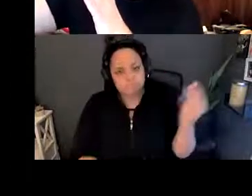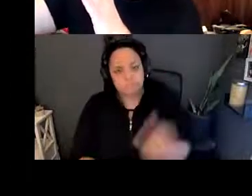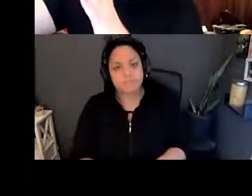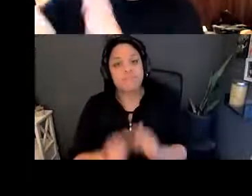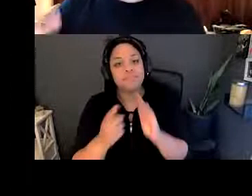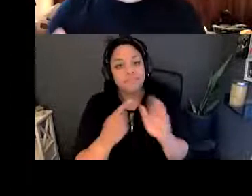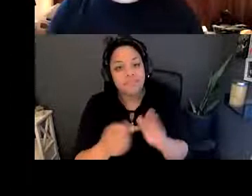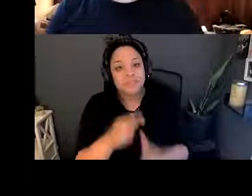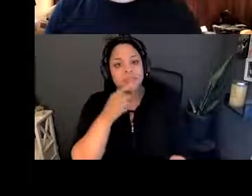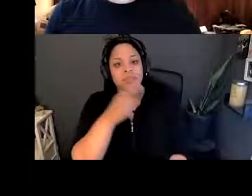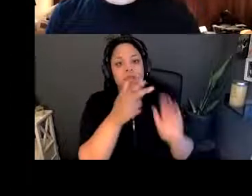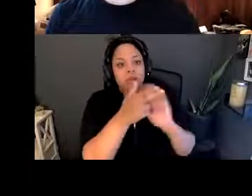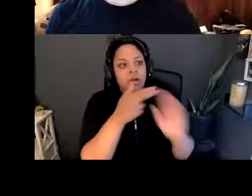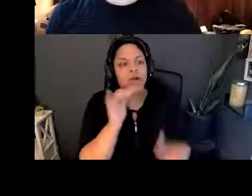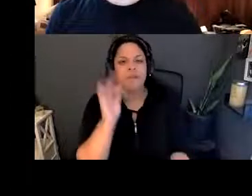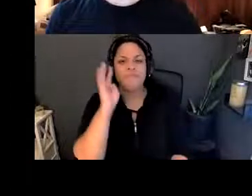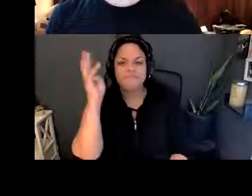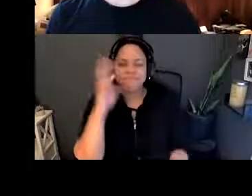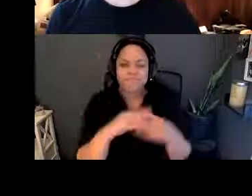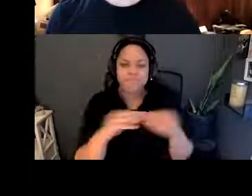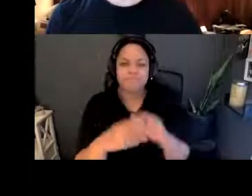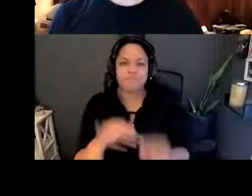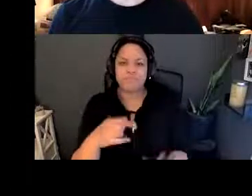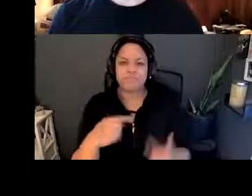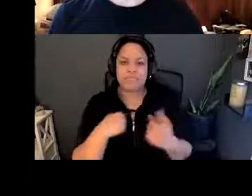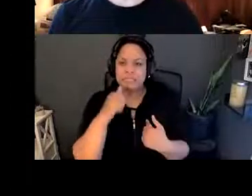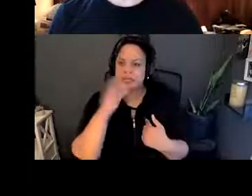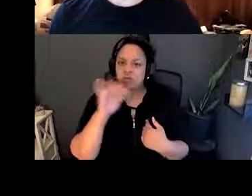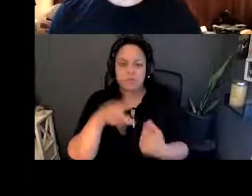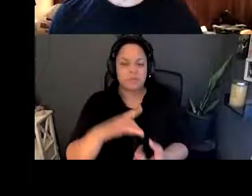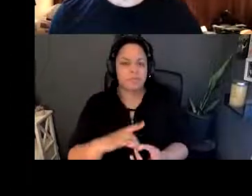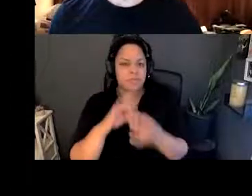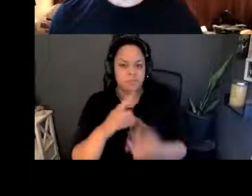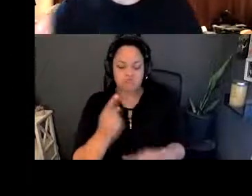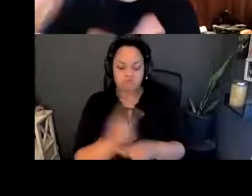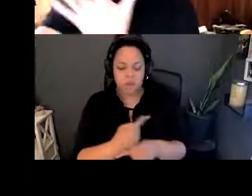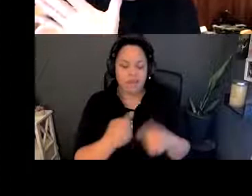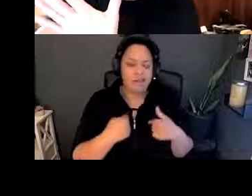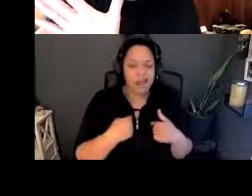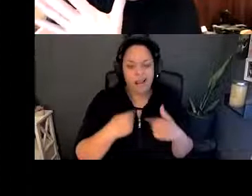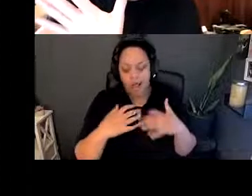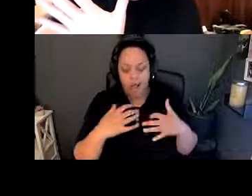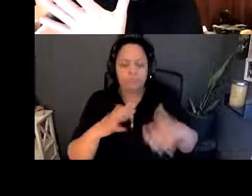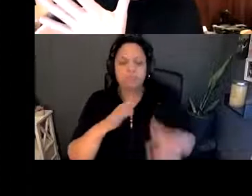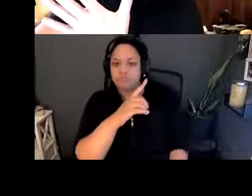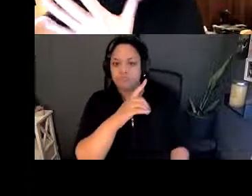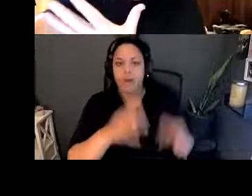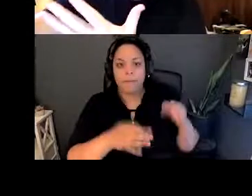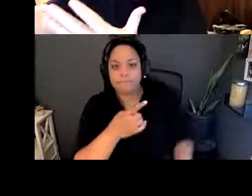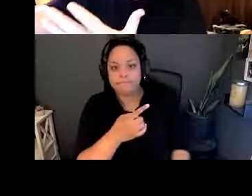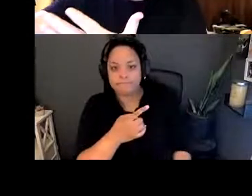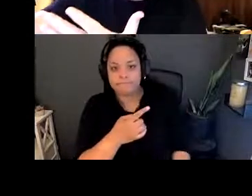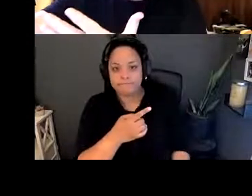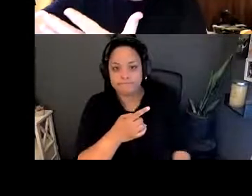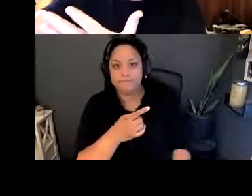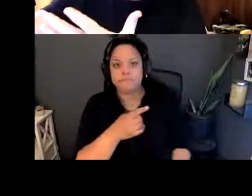up stories. Oh, you know what? I'm not doing this mindfulness properly. I must be doing, that's a judgmental thought. So just having